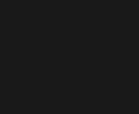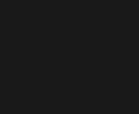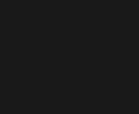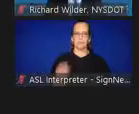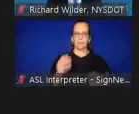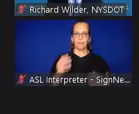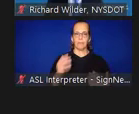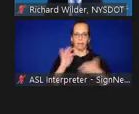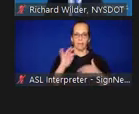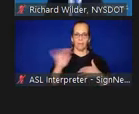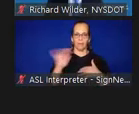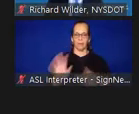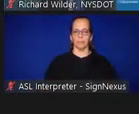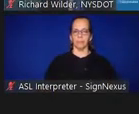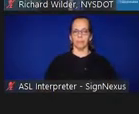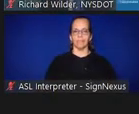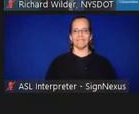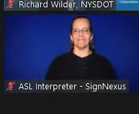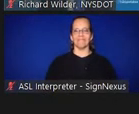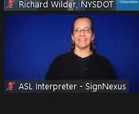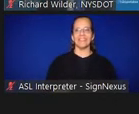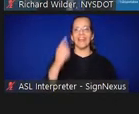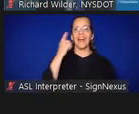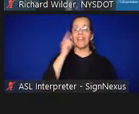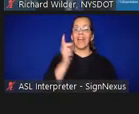thank you all for joining us today